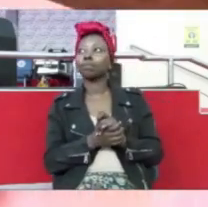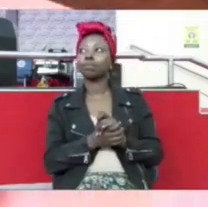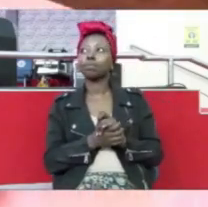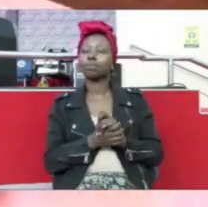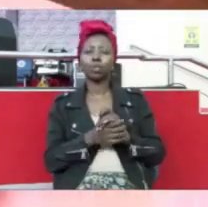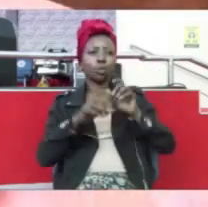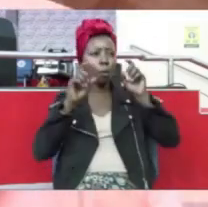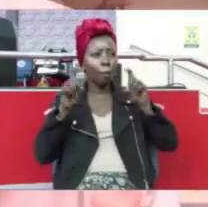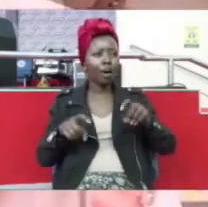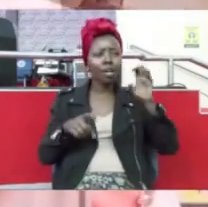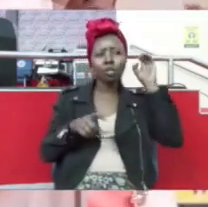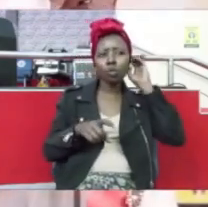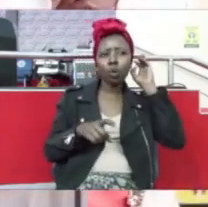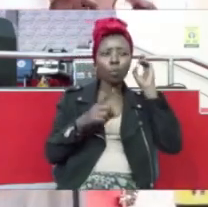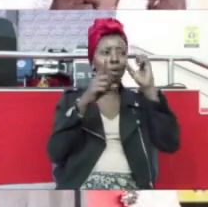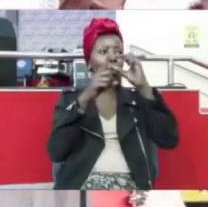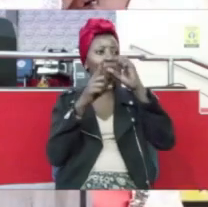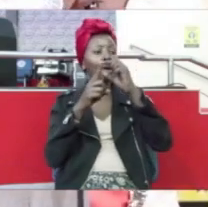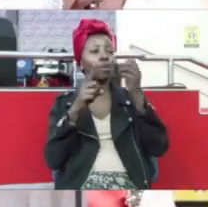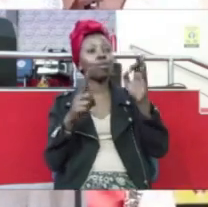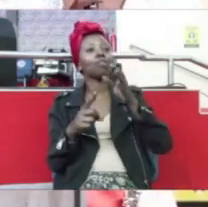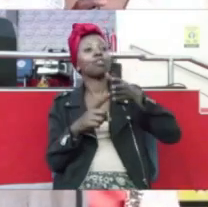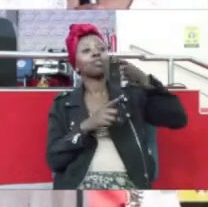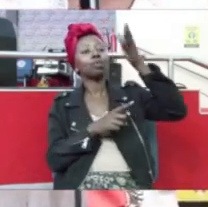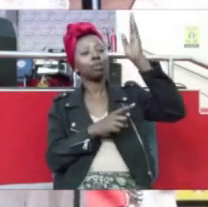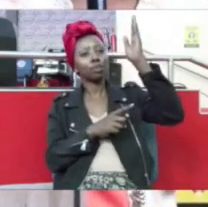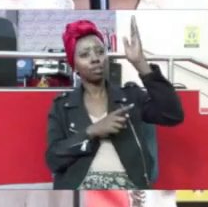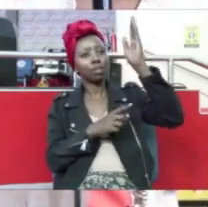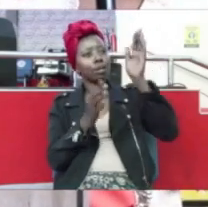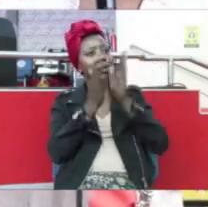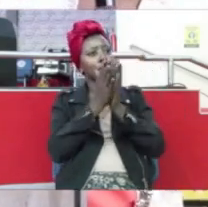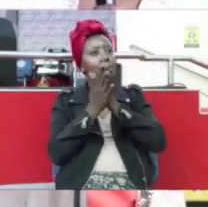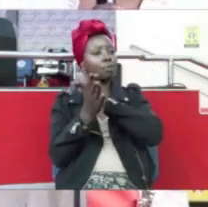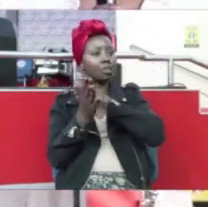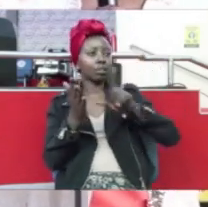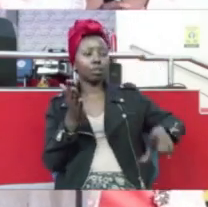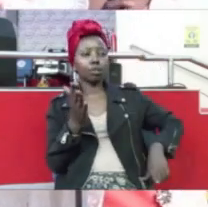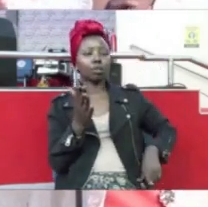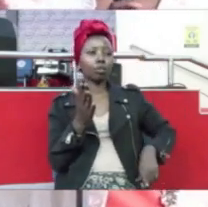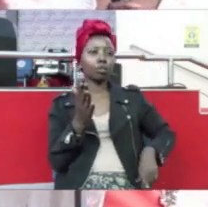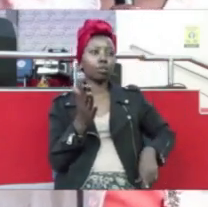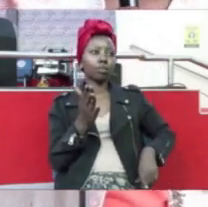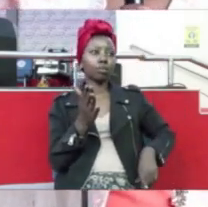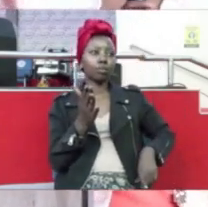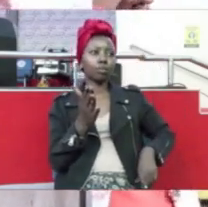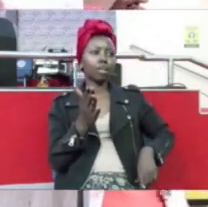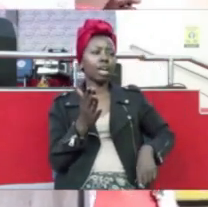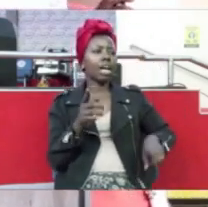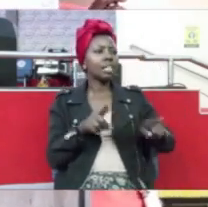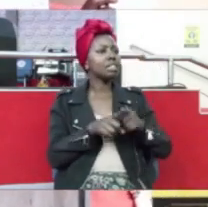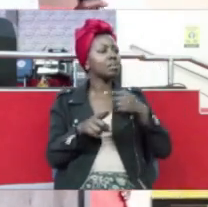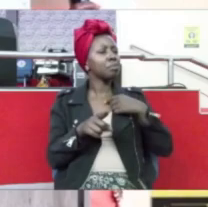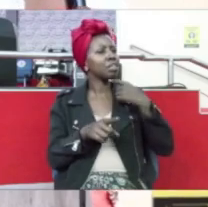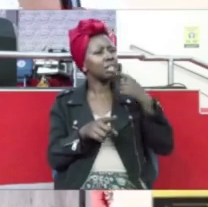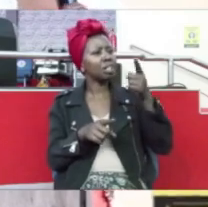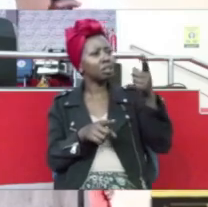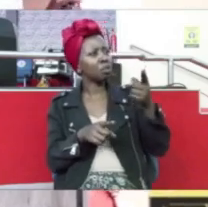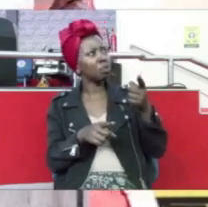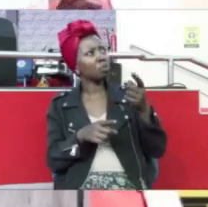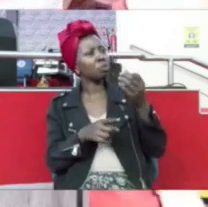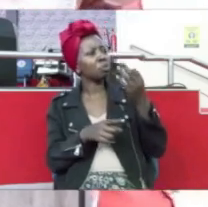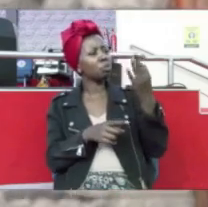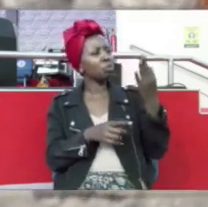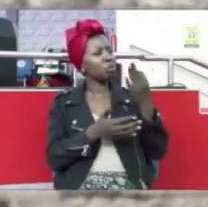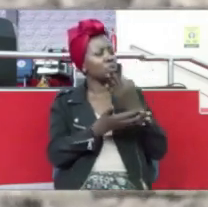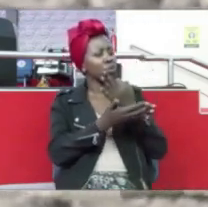ukaweze kufuatilia hayo na ukaweza kutii. Praise the name of the Lord. And like I told you, I think it was about 3 or 4 weeks